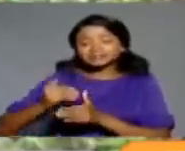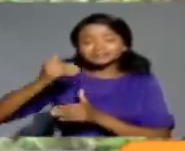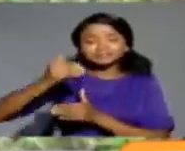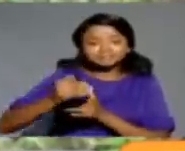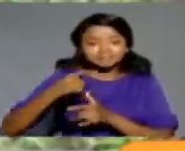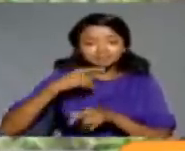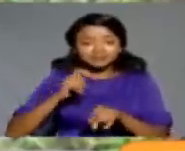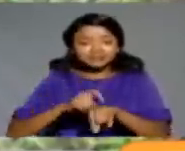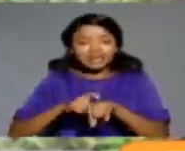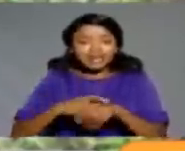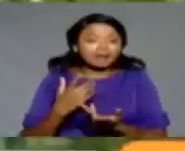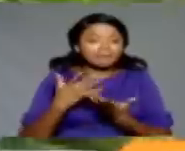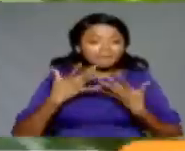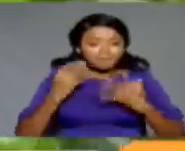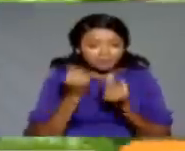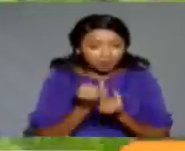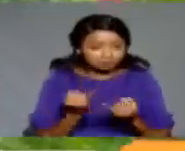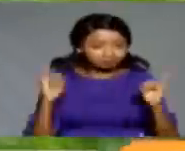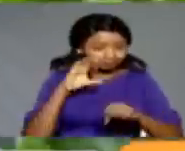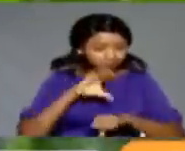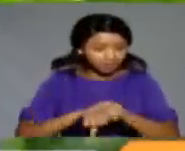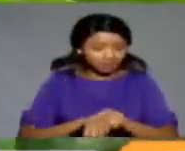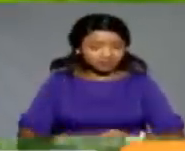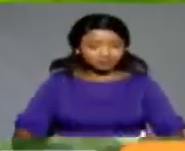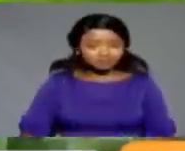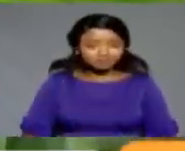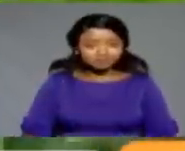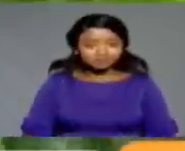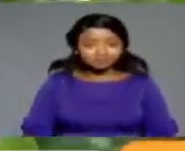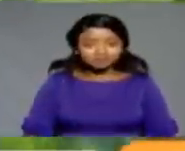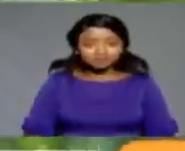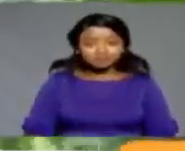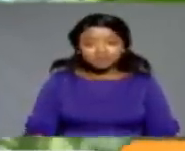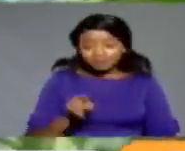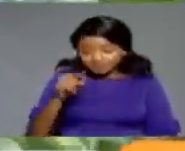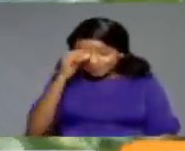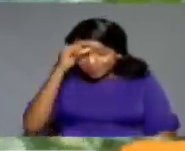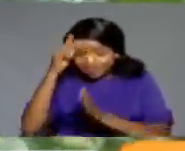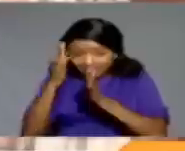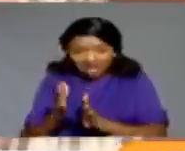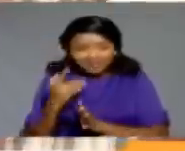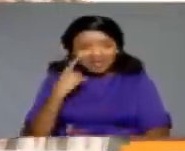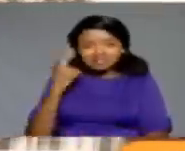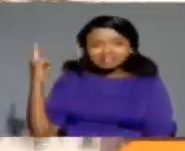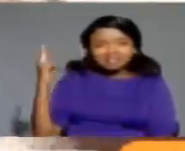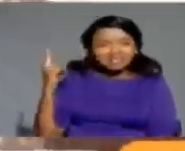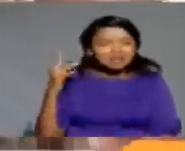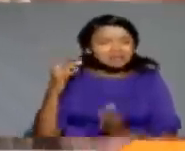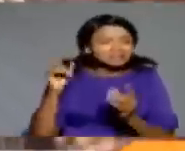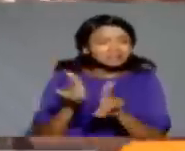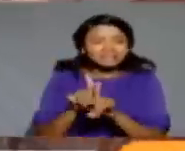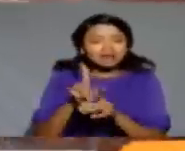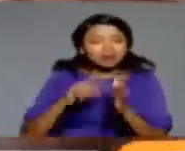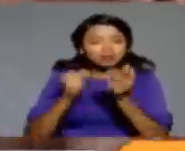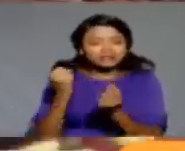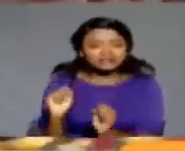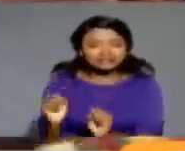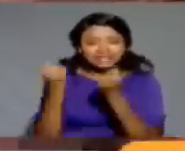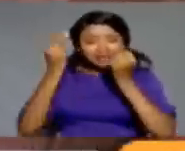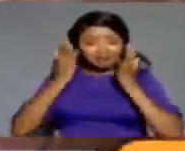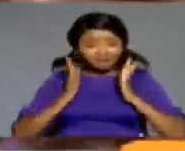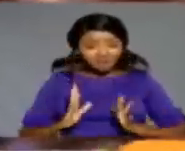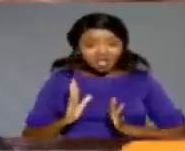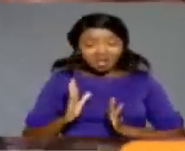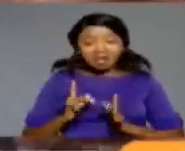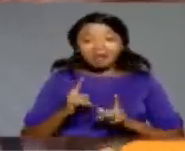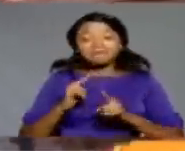construction of a community cattle dip. For Governor Sang, who appeared as a hero before his Nandi residents, he is a